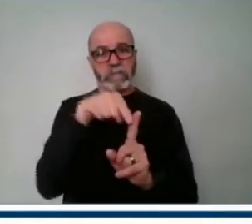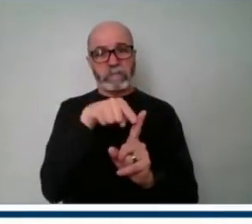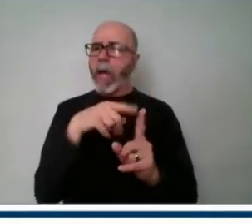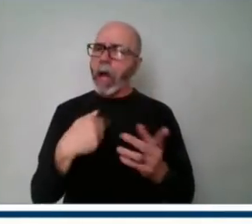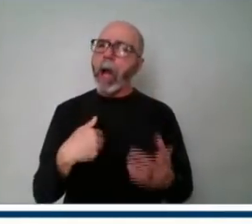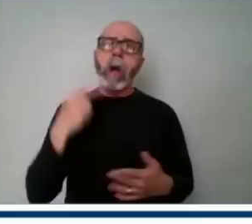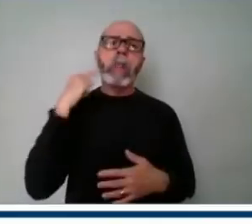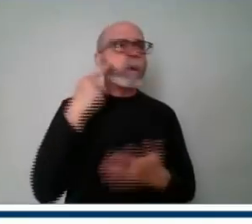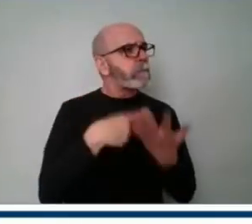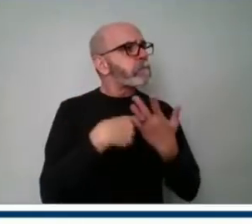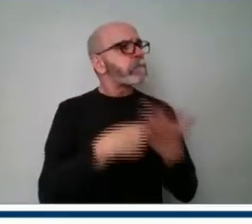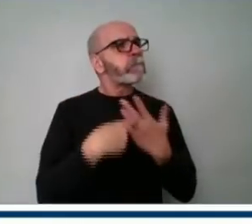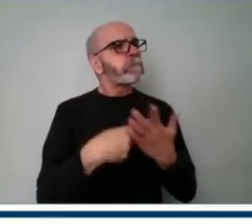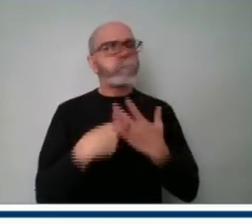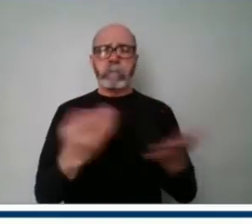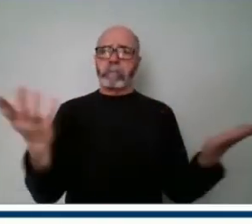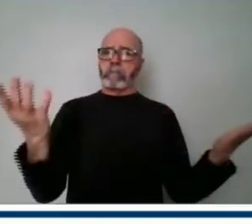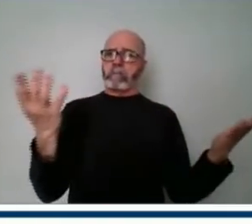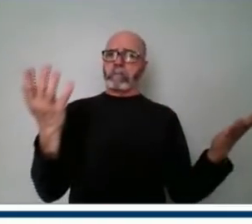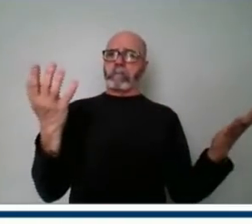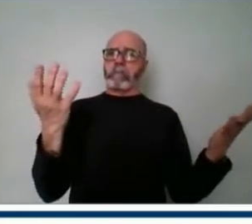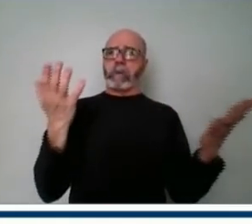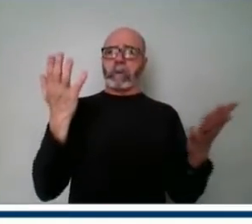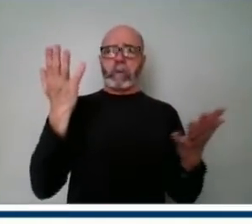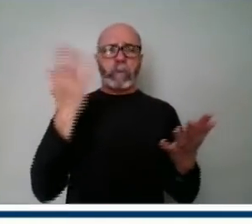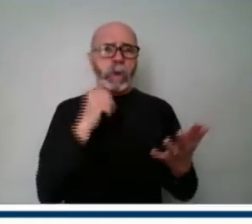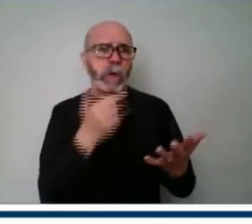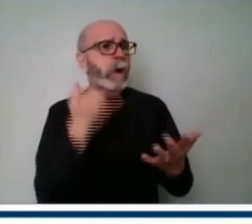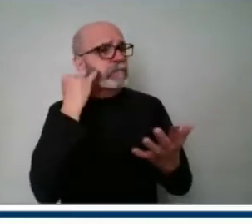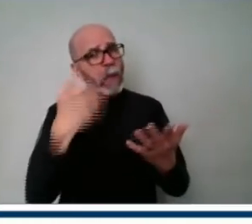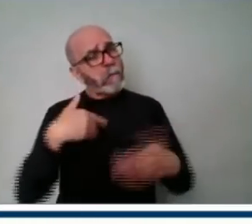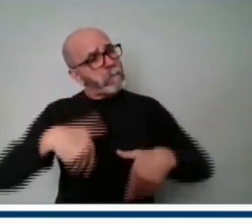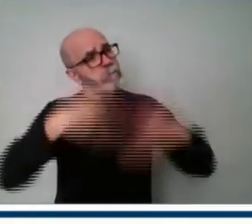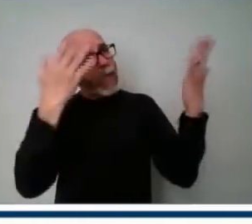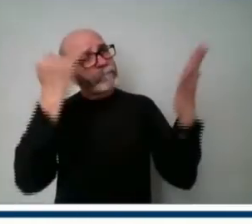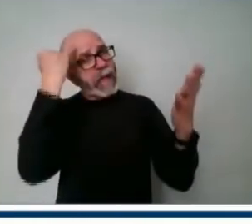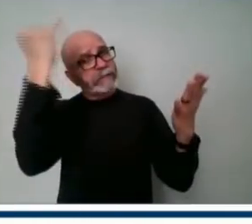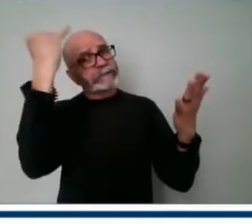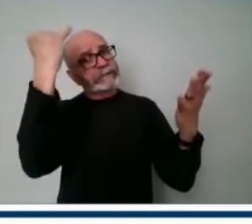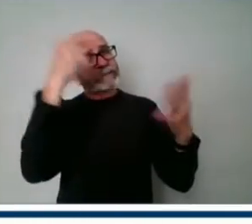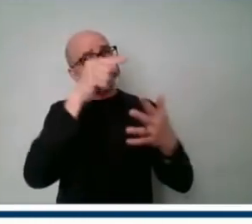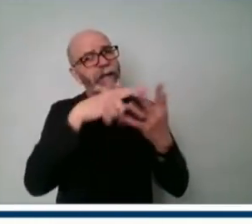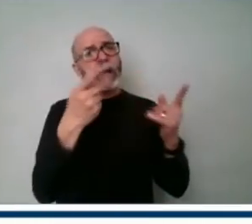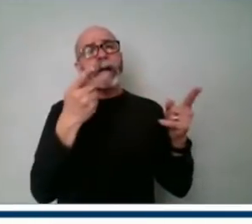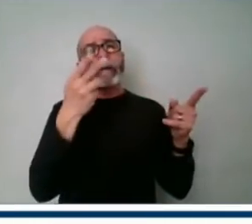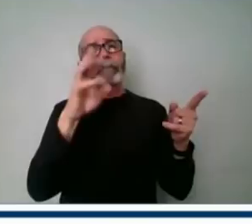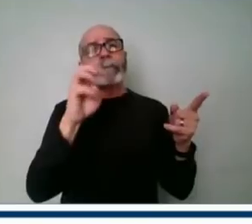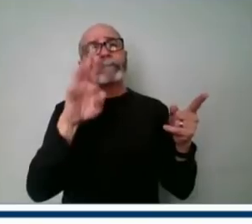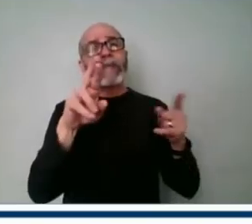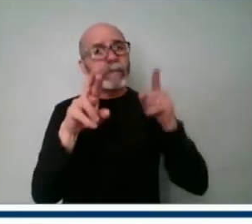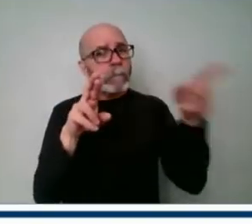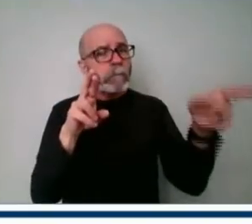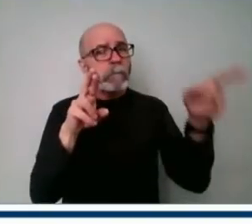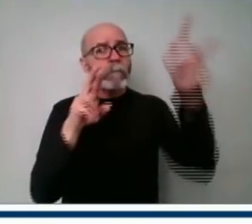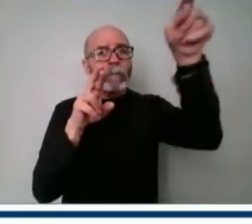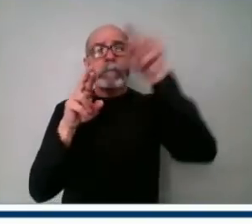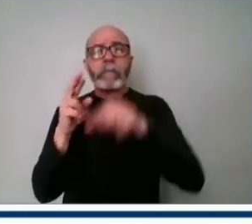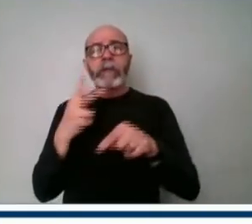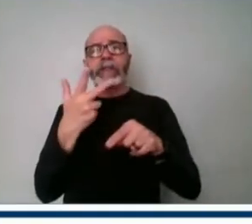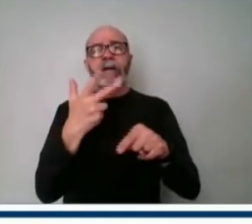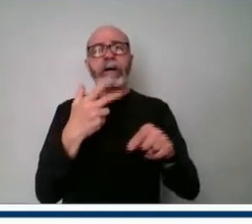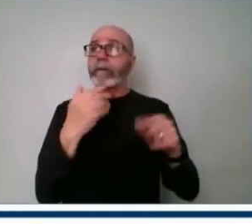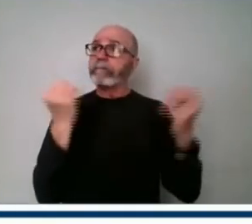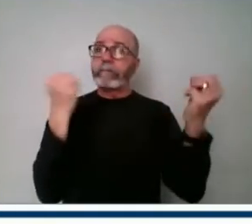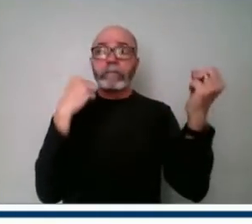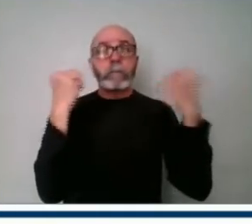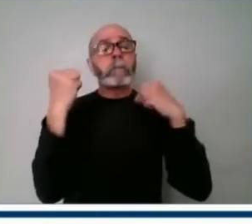the topic with my colleagues in other provinces, it became a discussion about what an Atlantic bubble